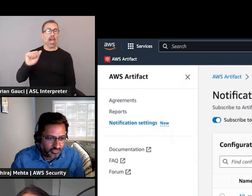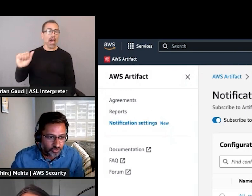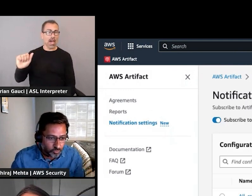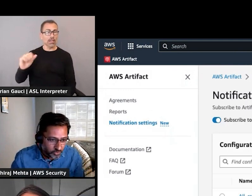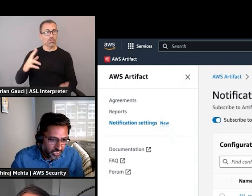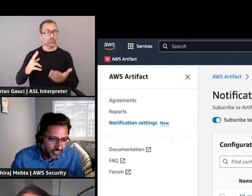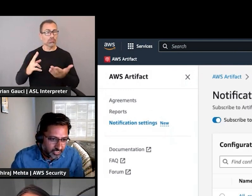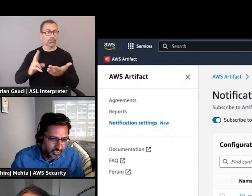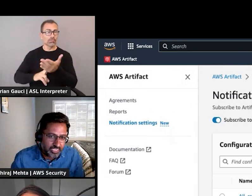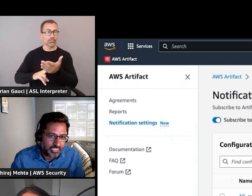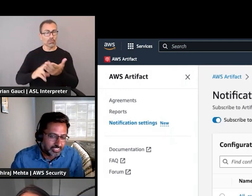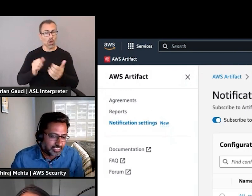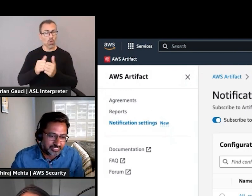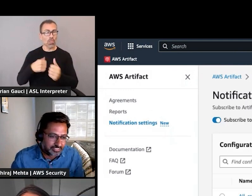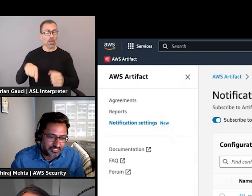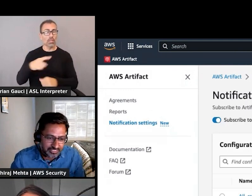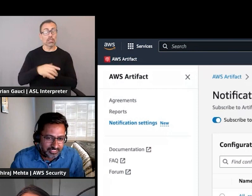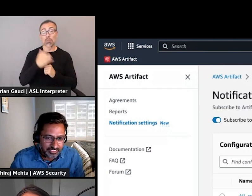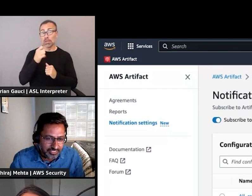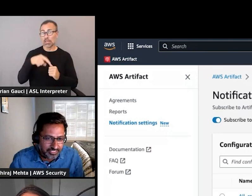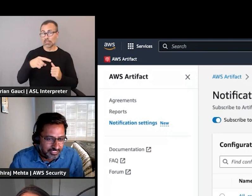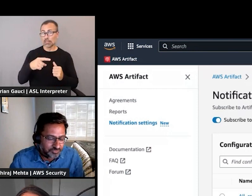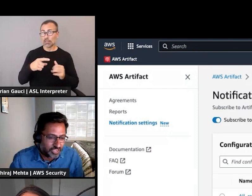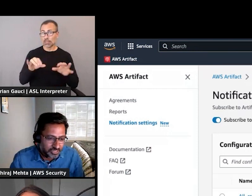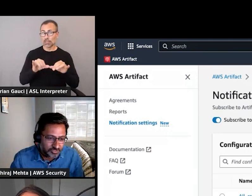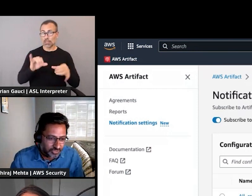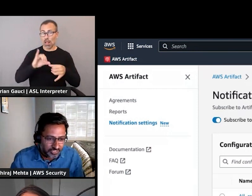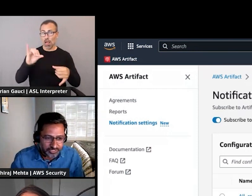we operate, Mm. it's just